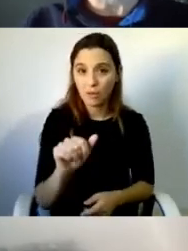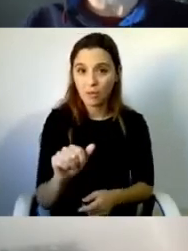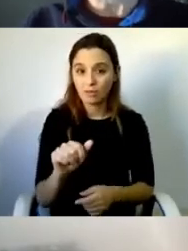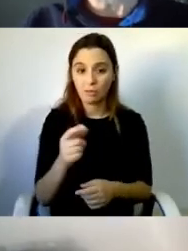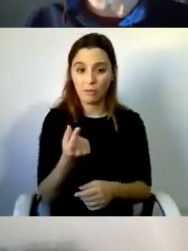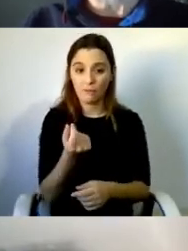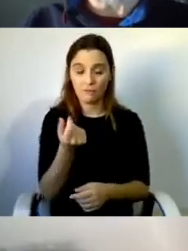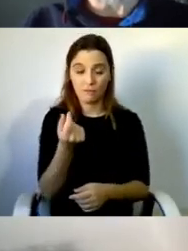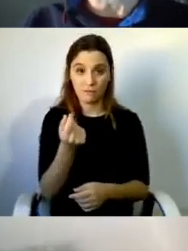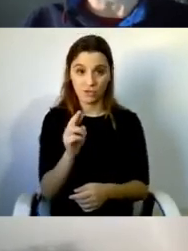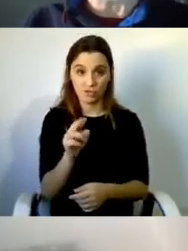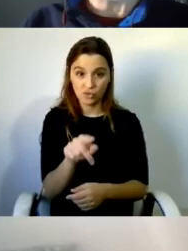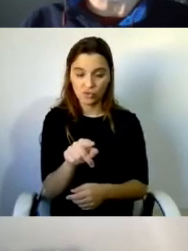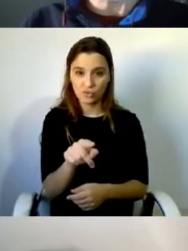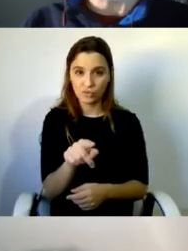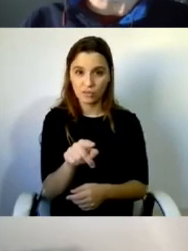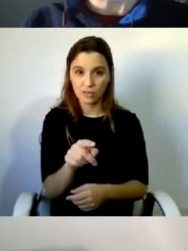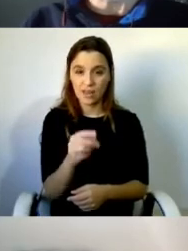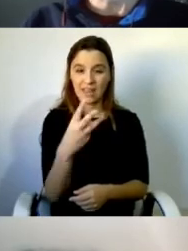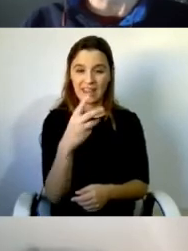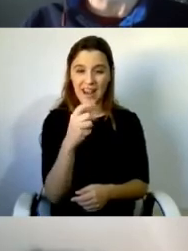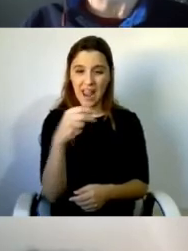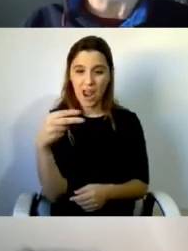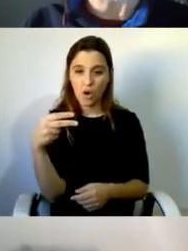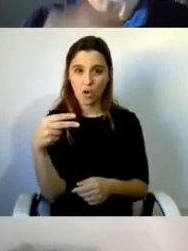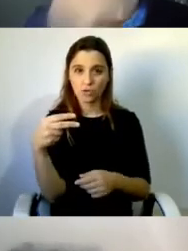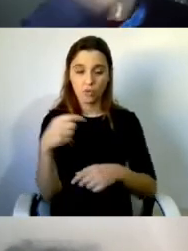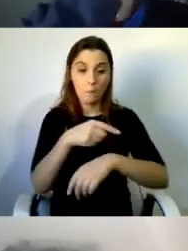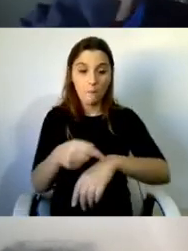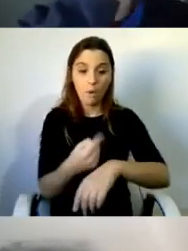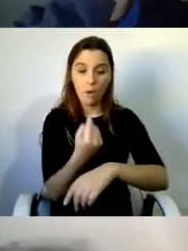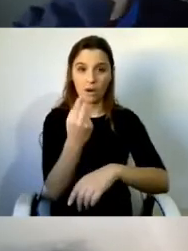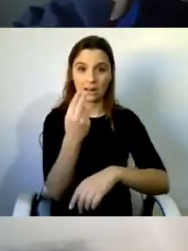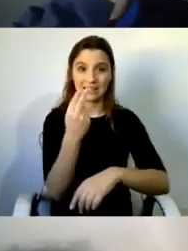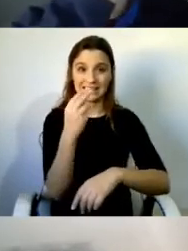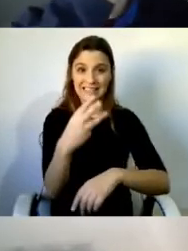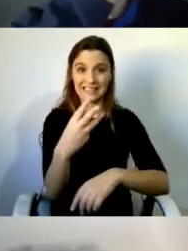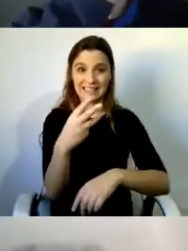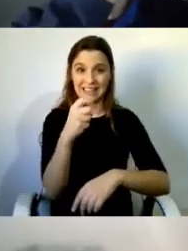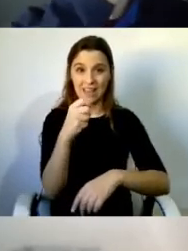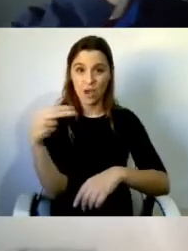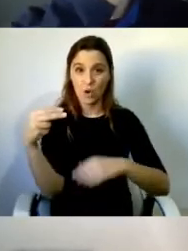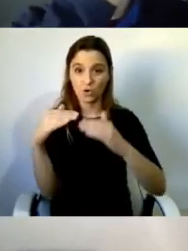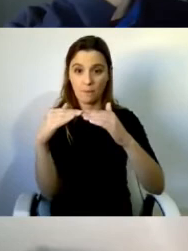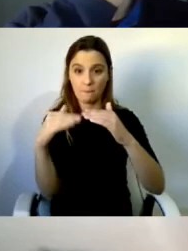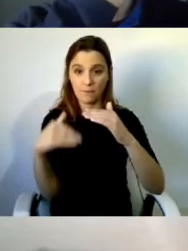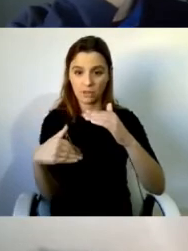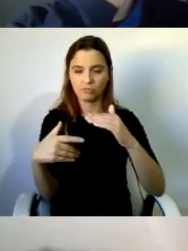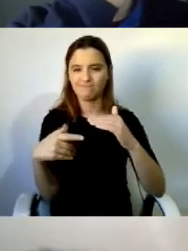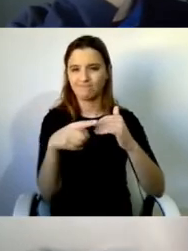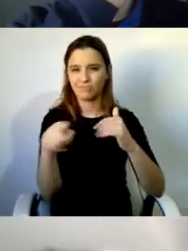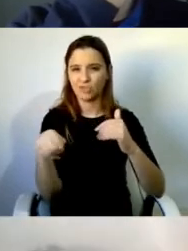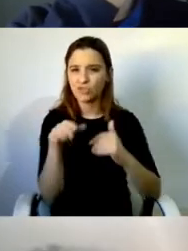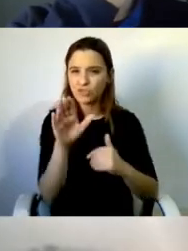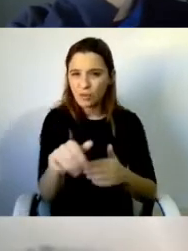Less than 3 euro per hour. And this this amount of 3 euro per hour, as you